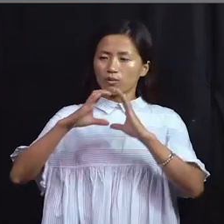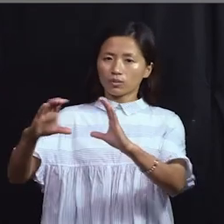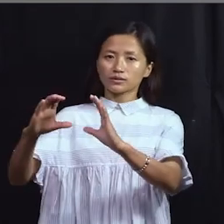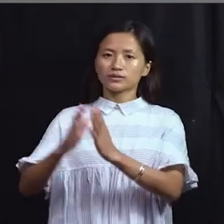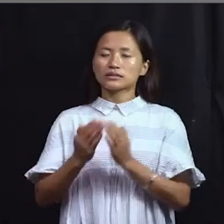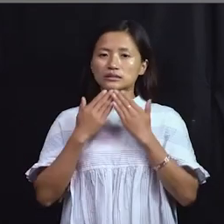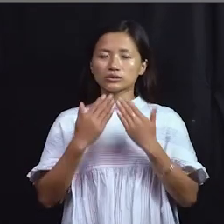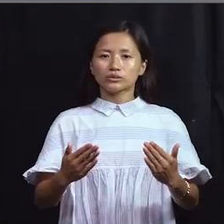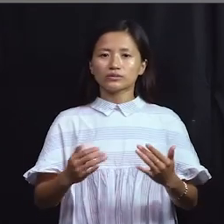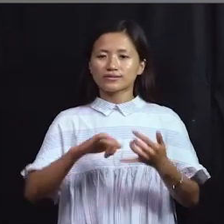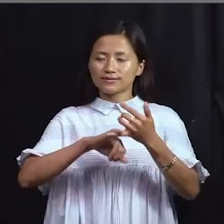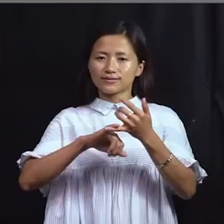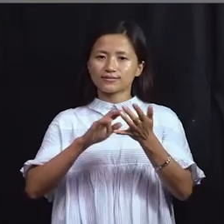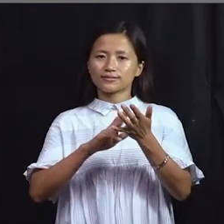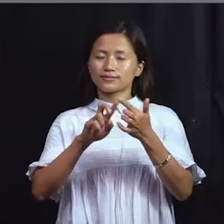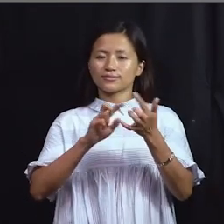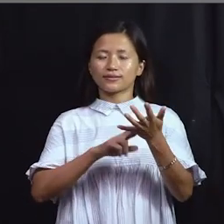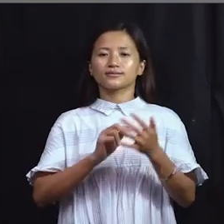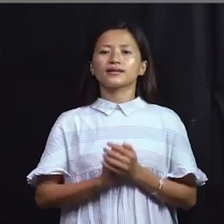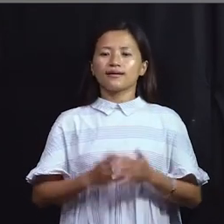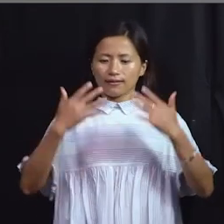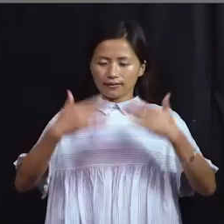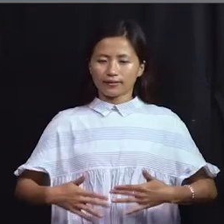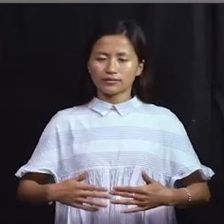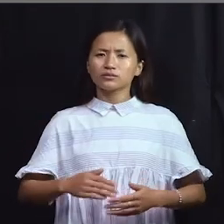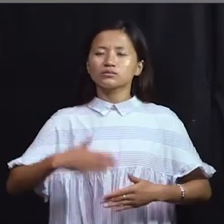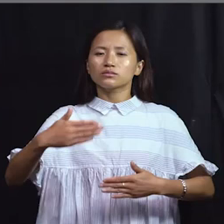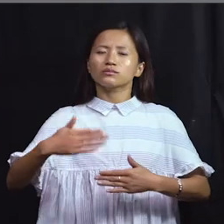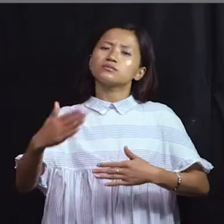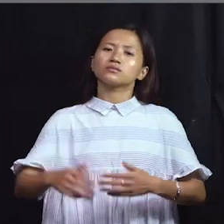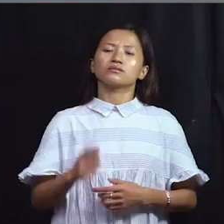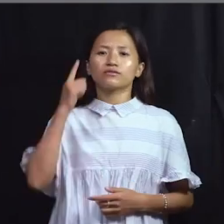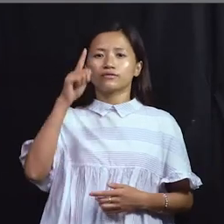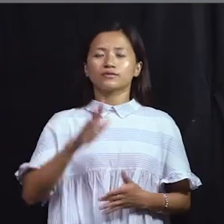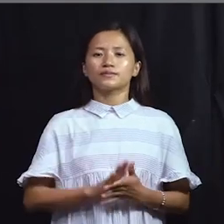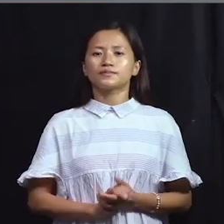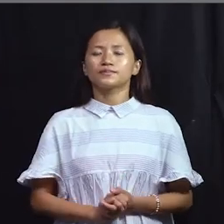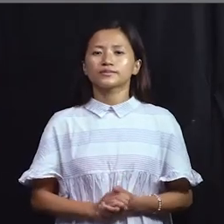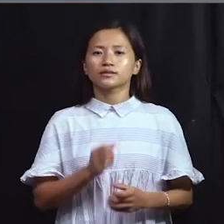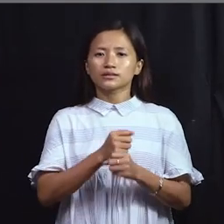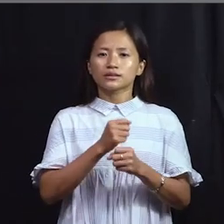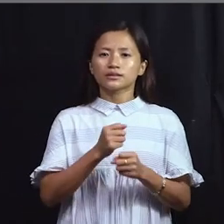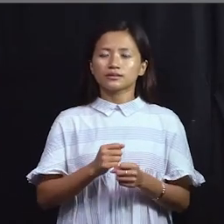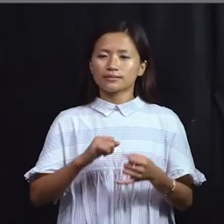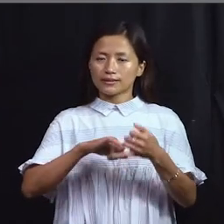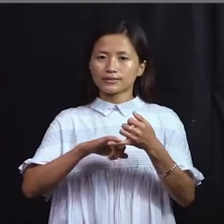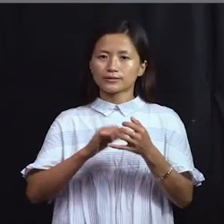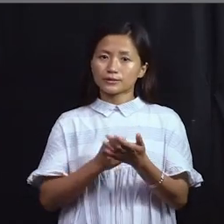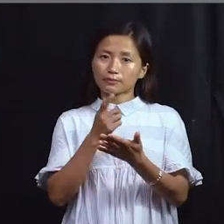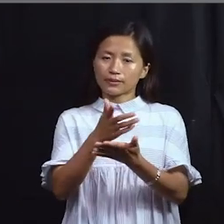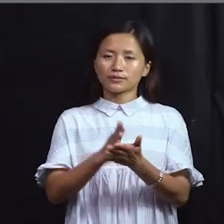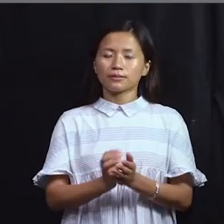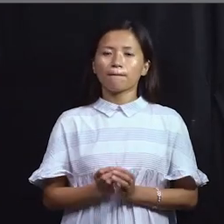schools, sanitation, health, so and so forth. There are so many ways where government spends money for